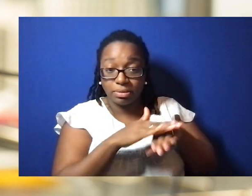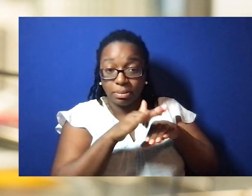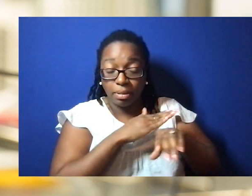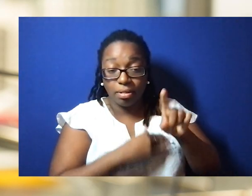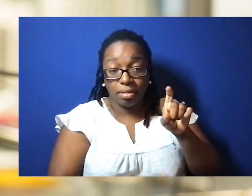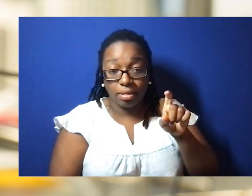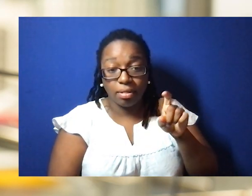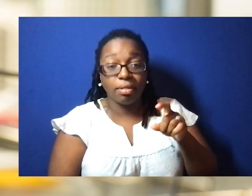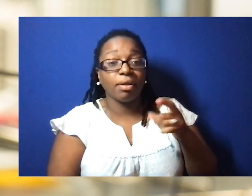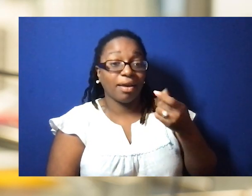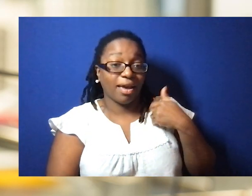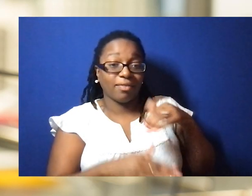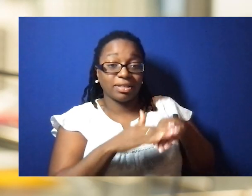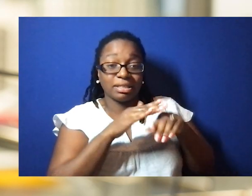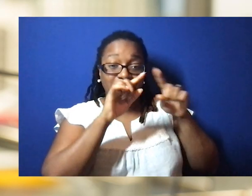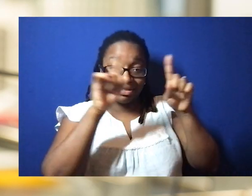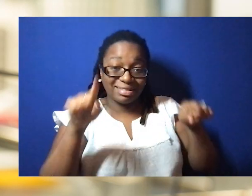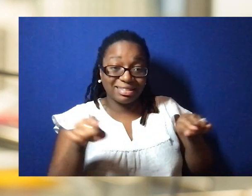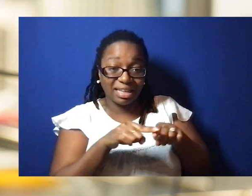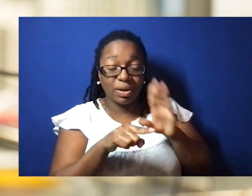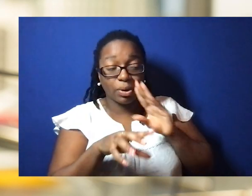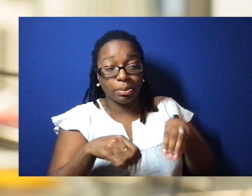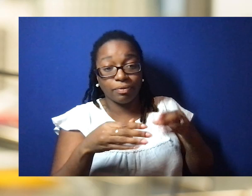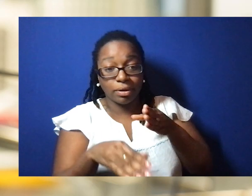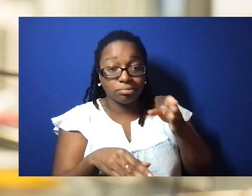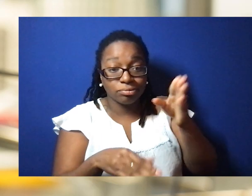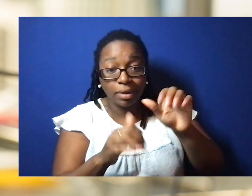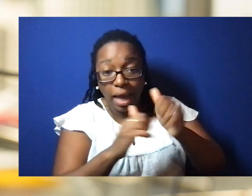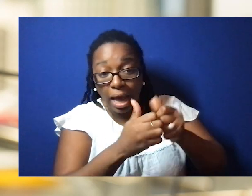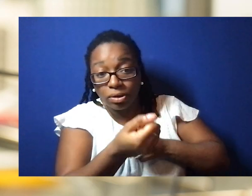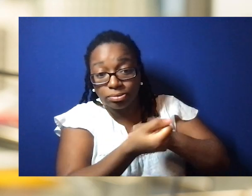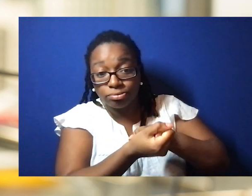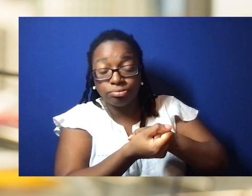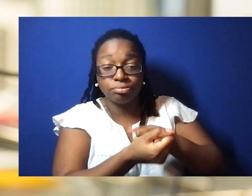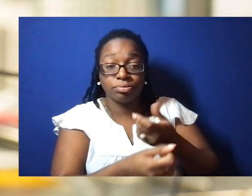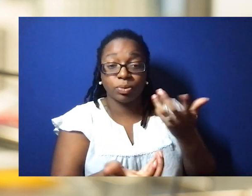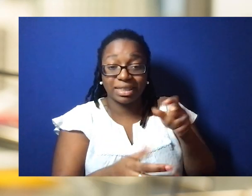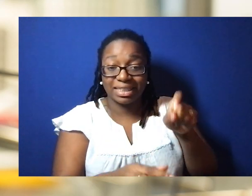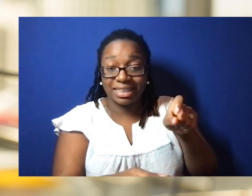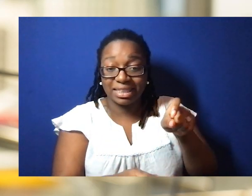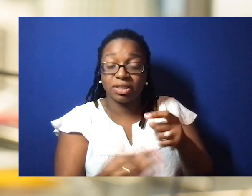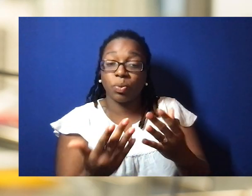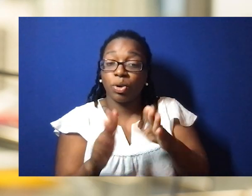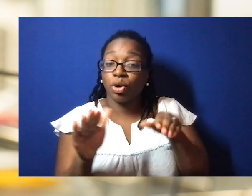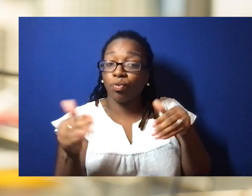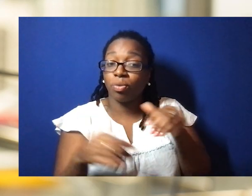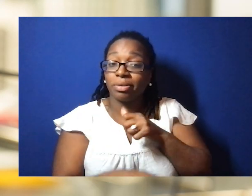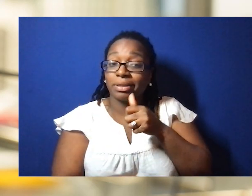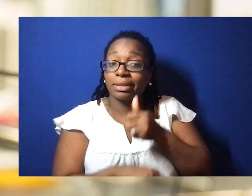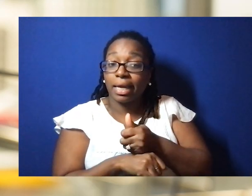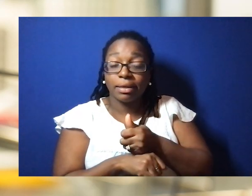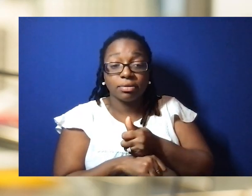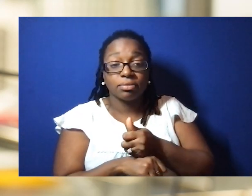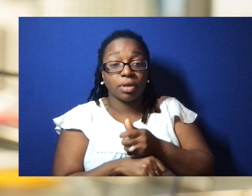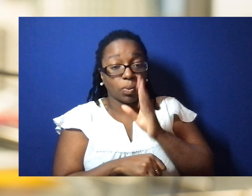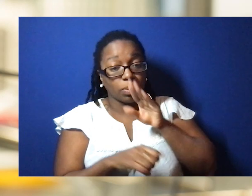accessible? Is there accessible signage which provides navigational assistance? Is the waiting room set up